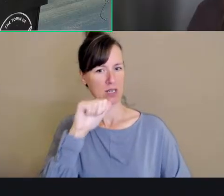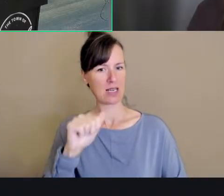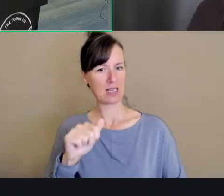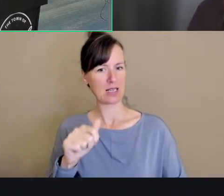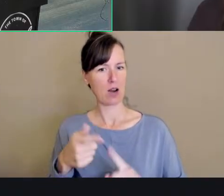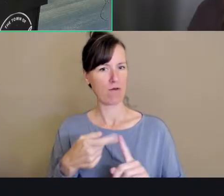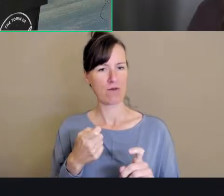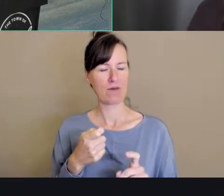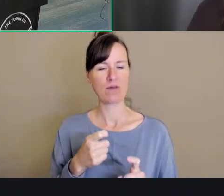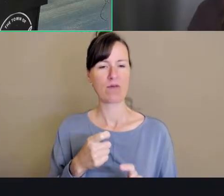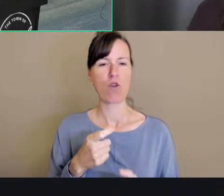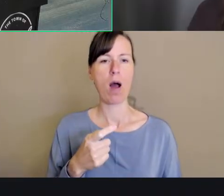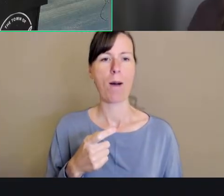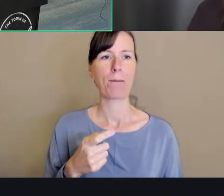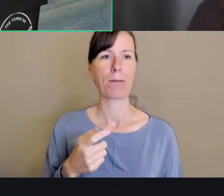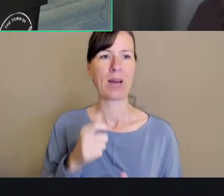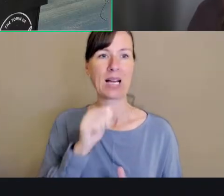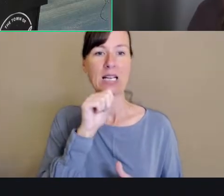see